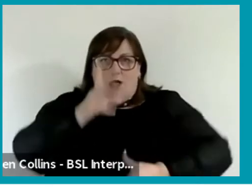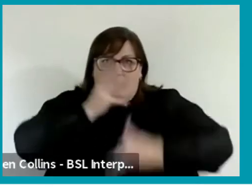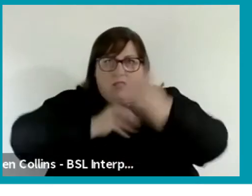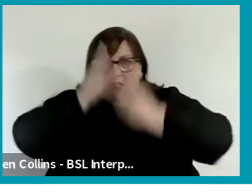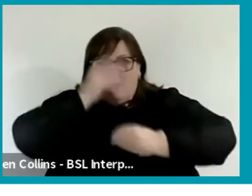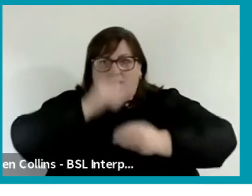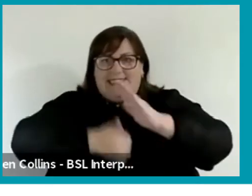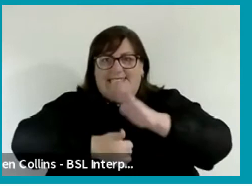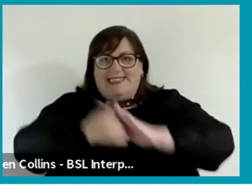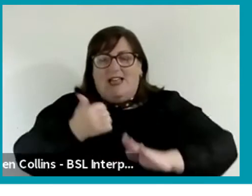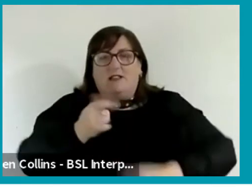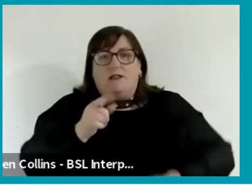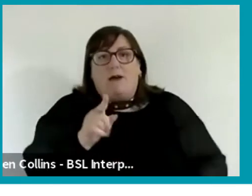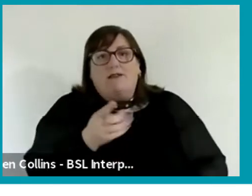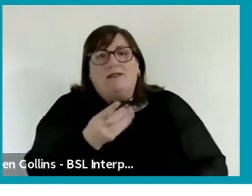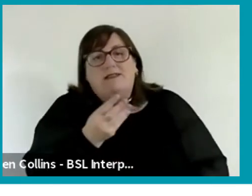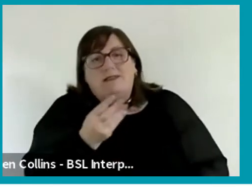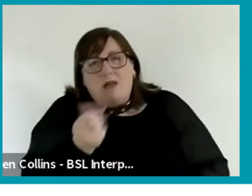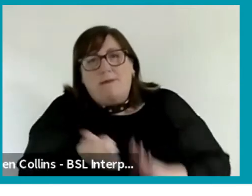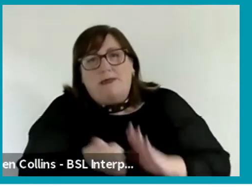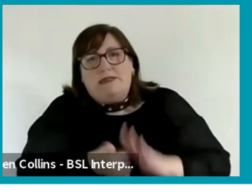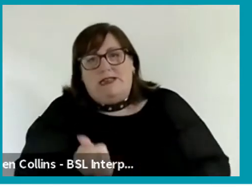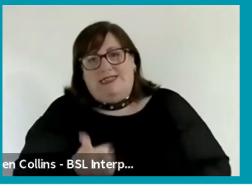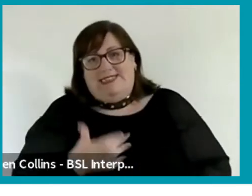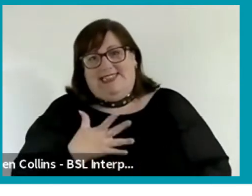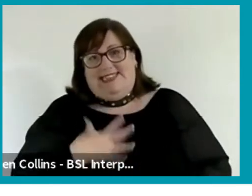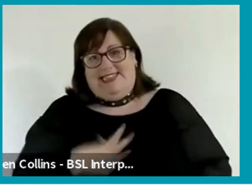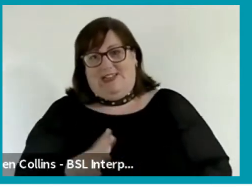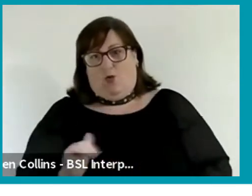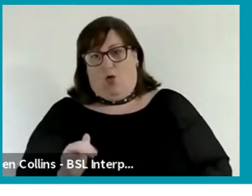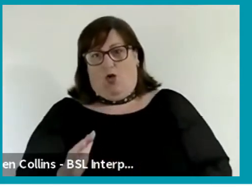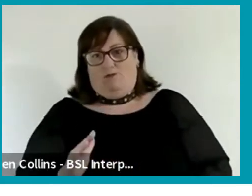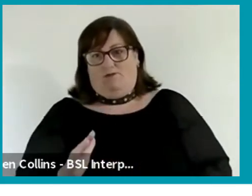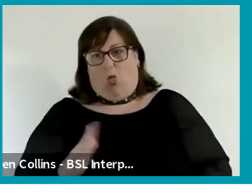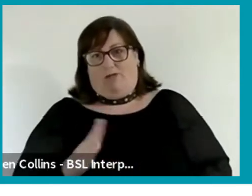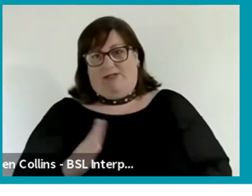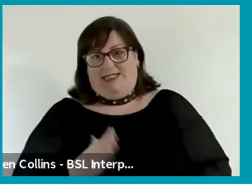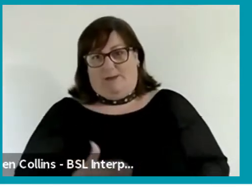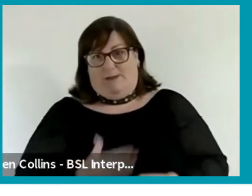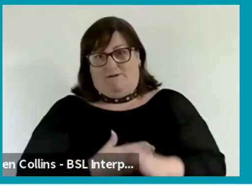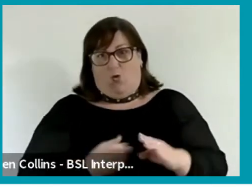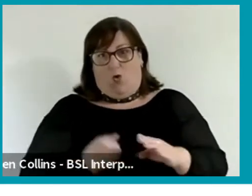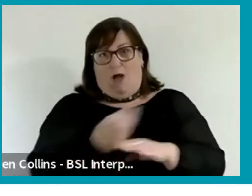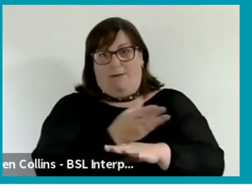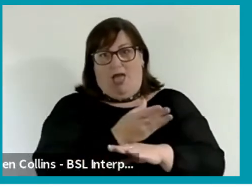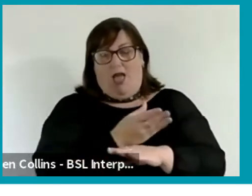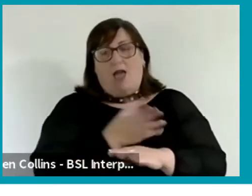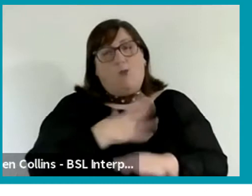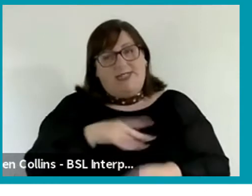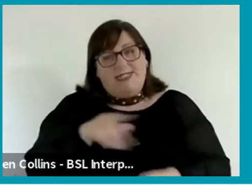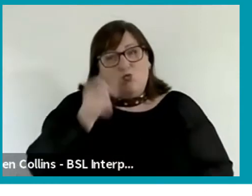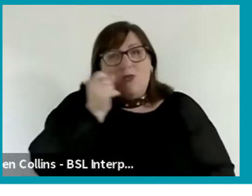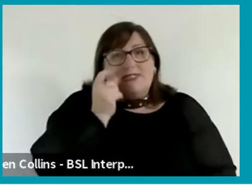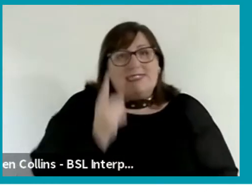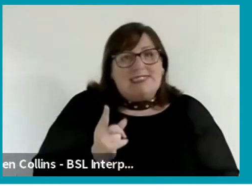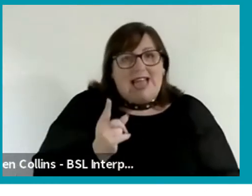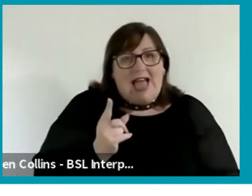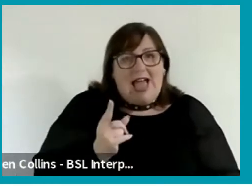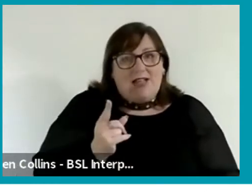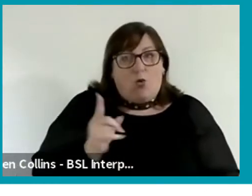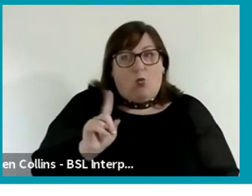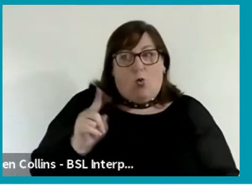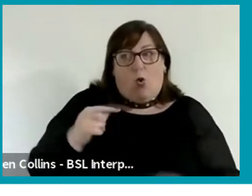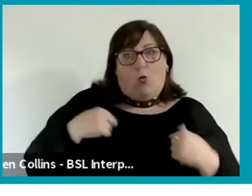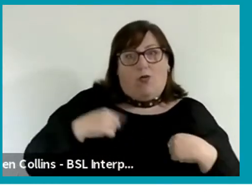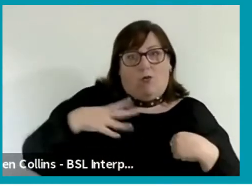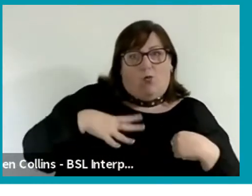day one. So that questionnaire is exactly serving that purpose, for you to understand what we're looking for and for us to have a look at the answers